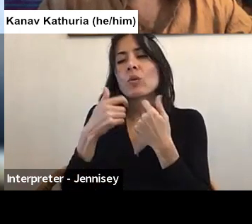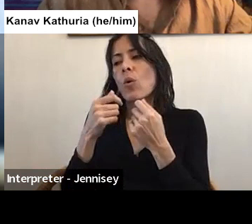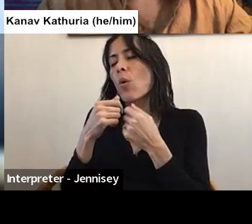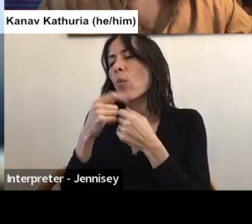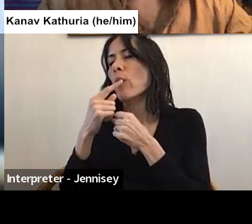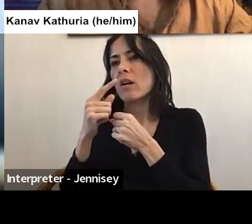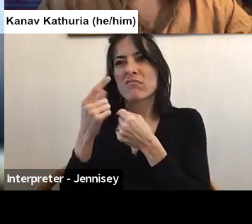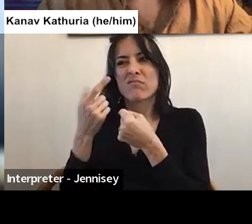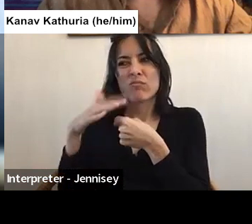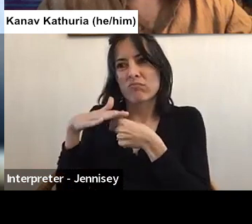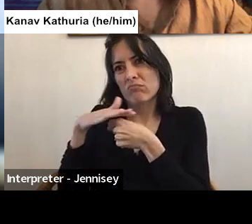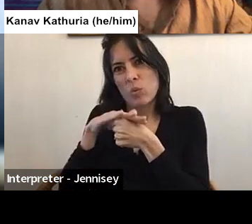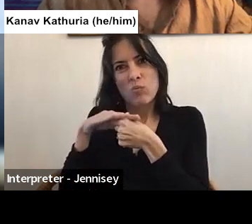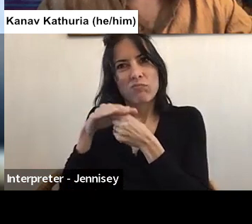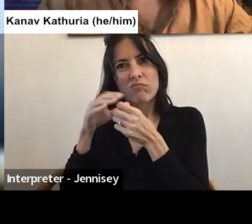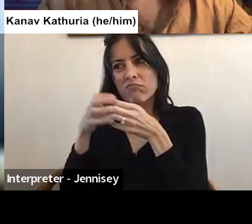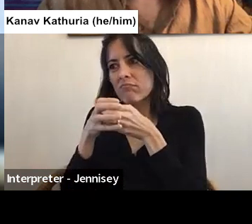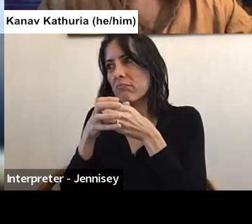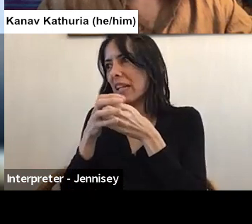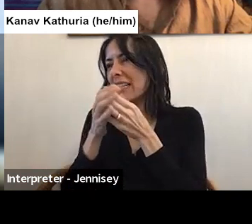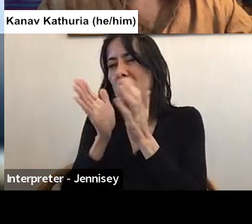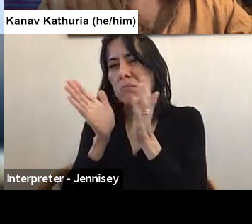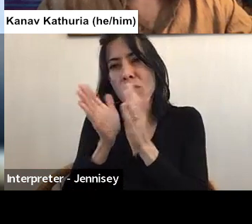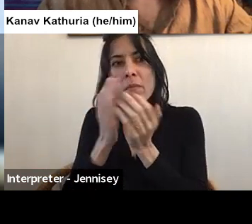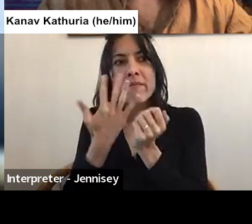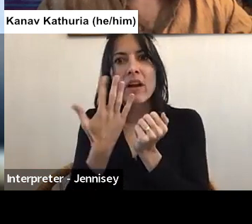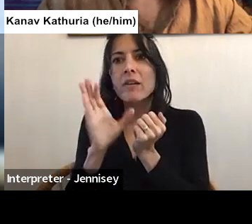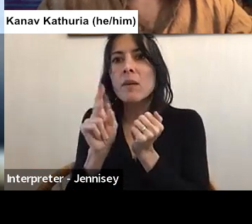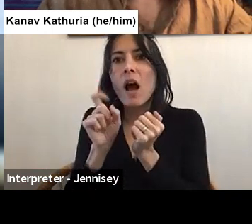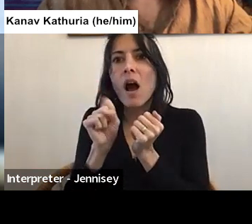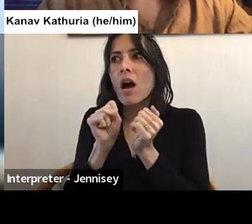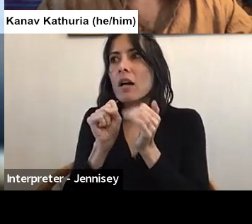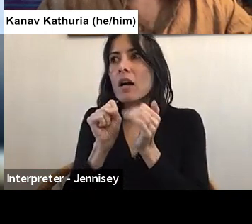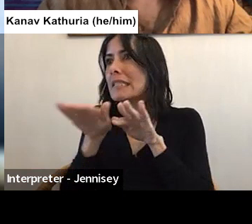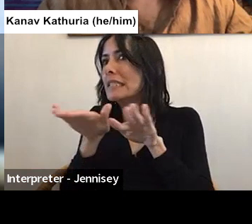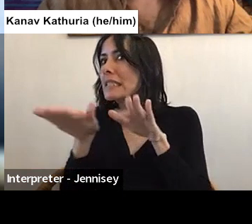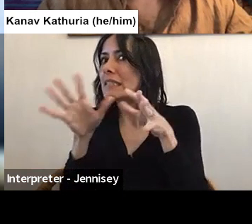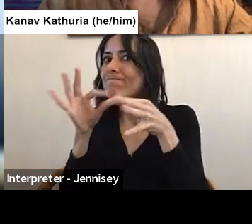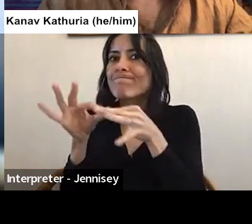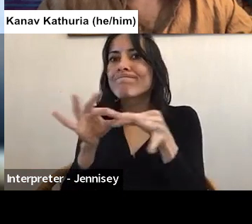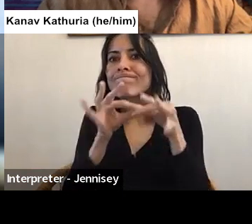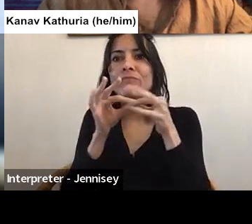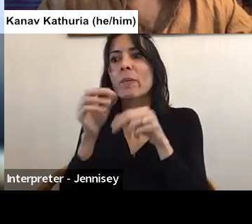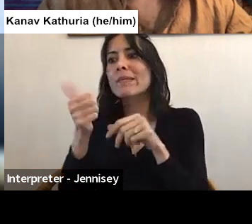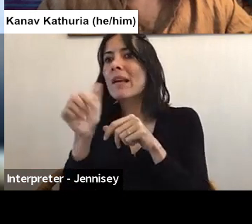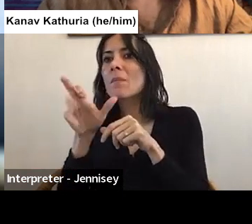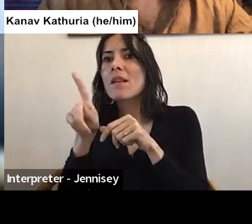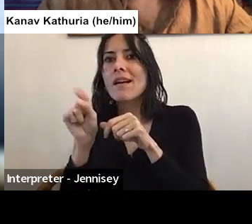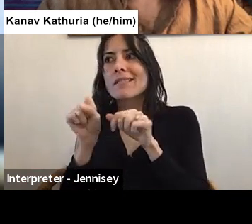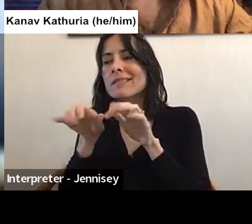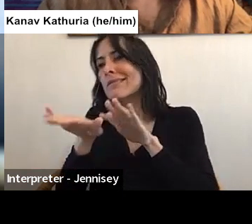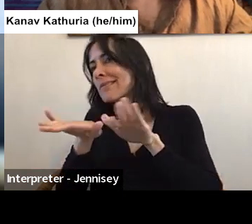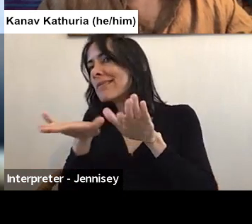radiuses, 10 blocks at a time, to saturate our communities with resources and opportunity to organize